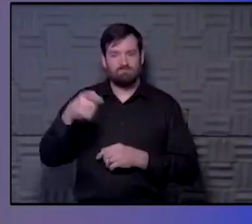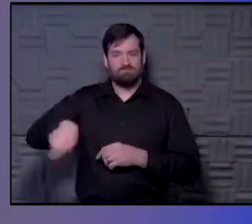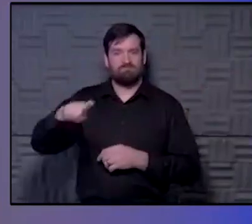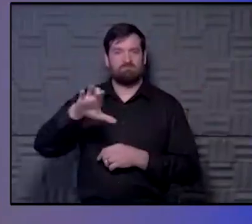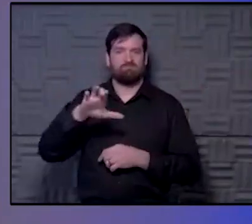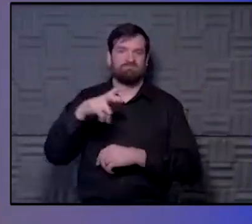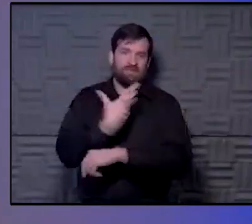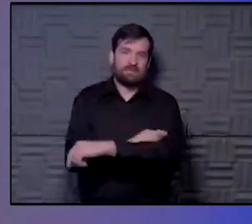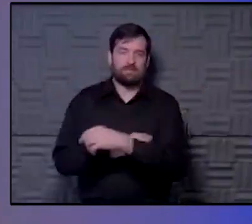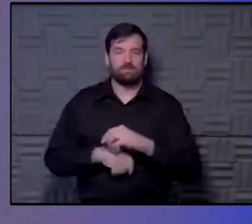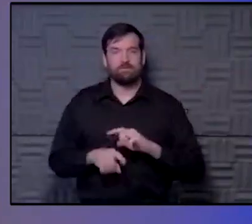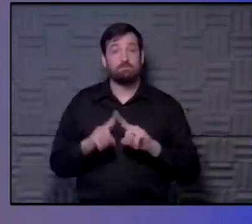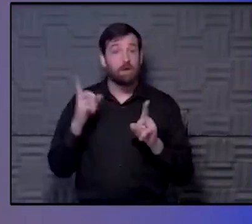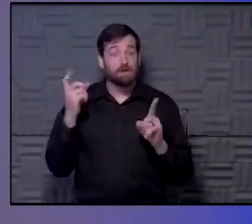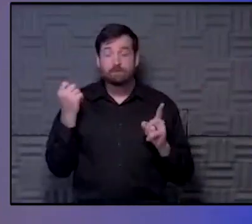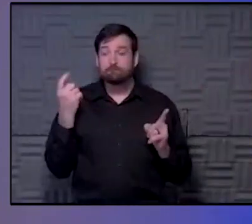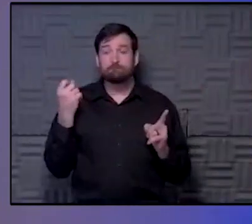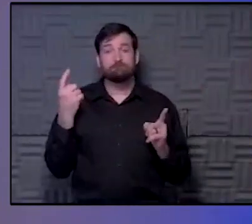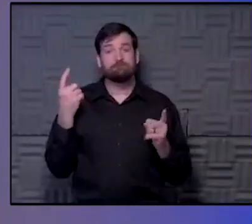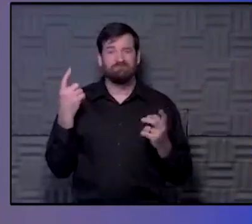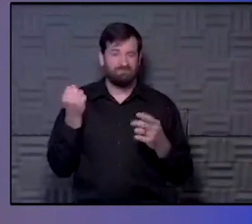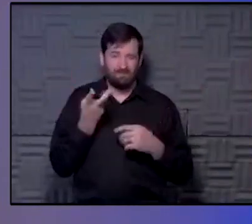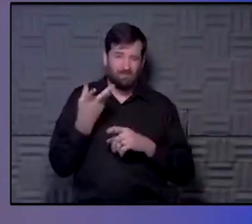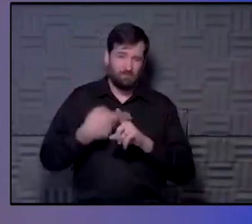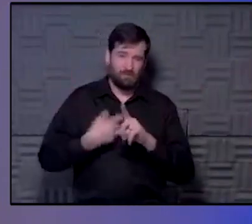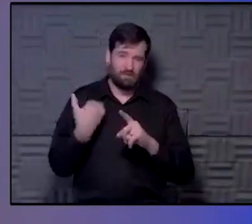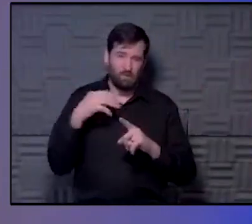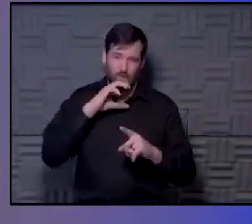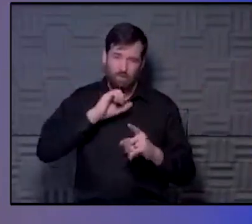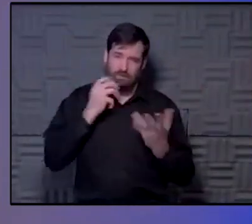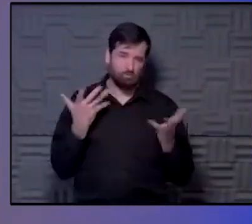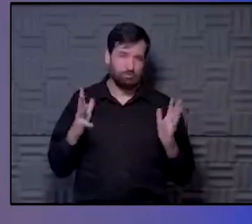vaccines, only though they're a few months old. So